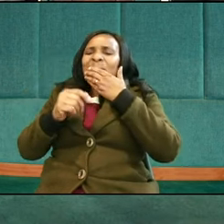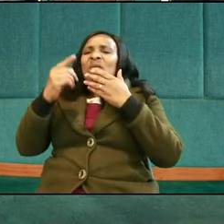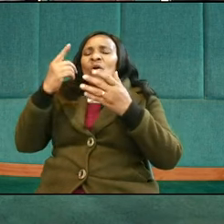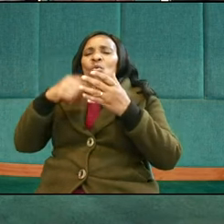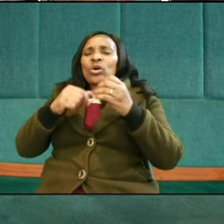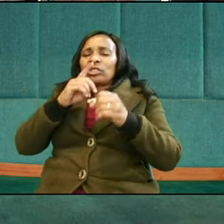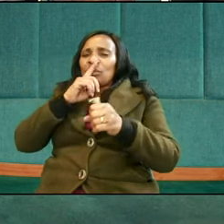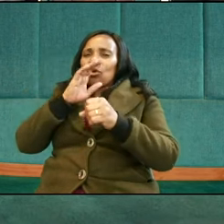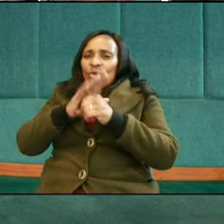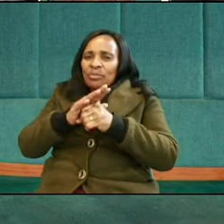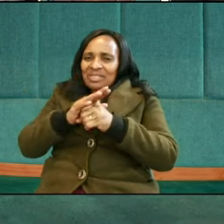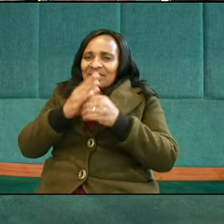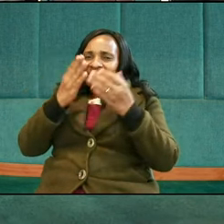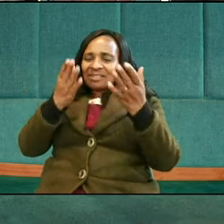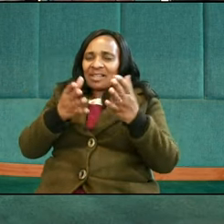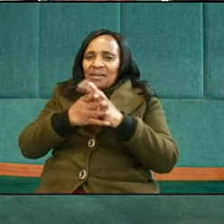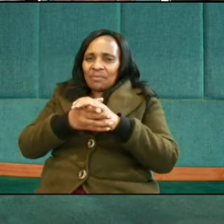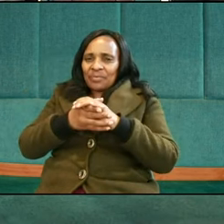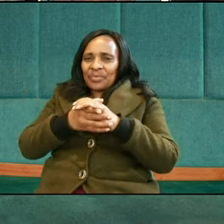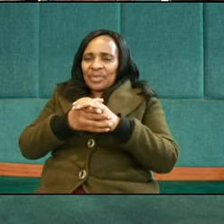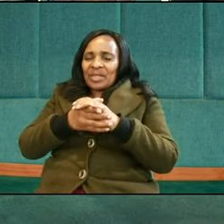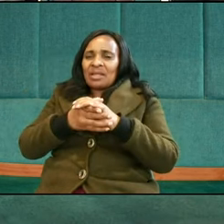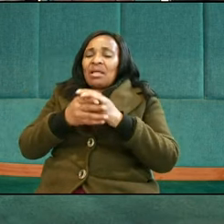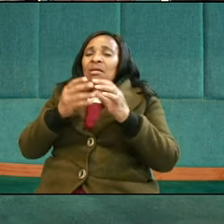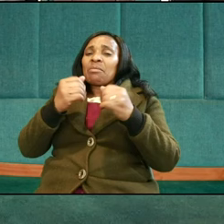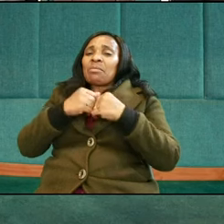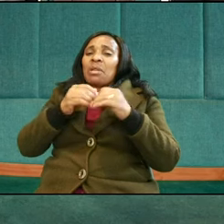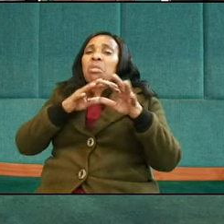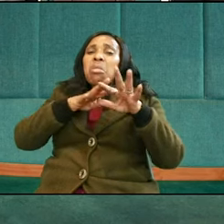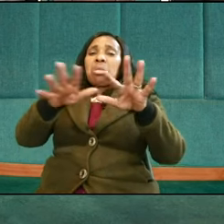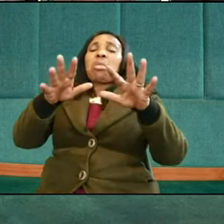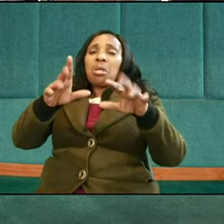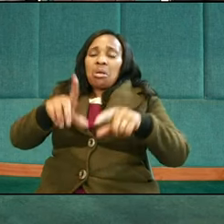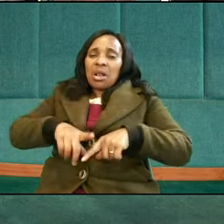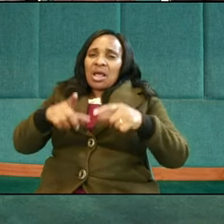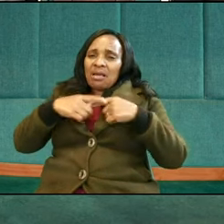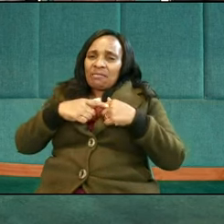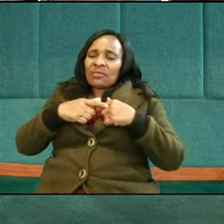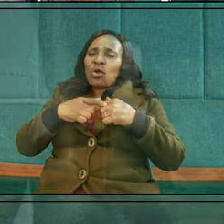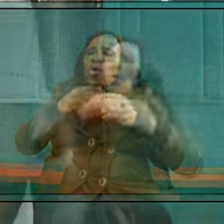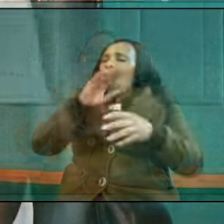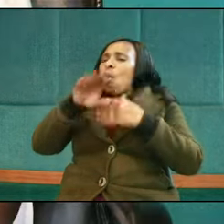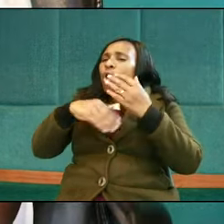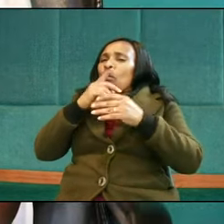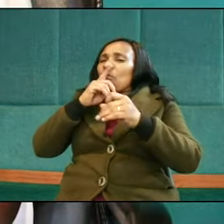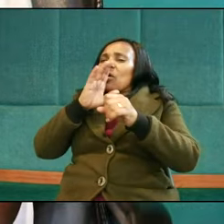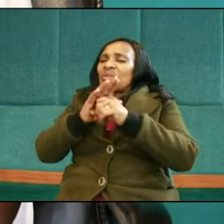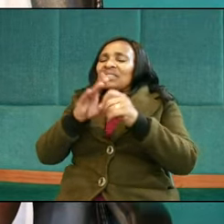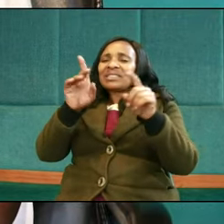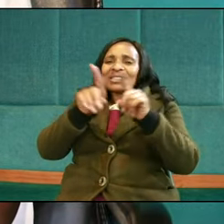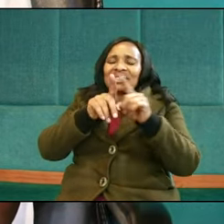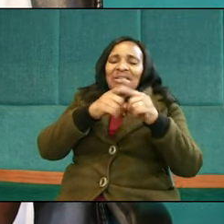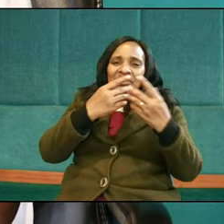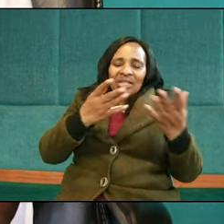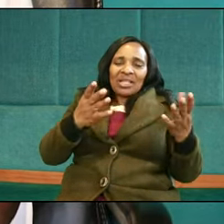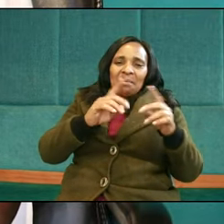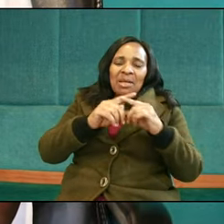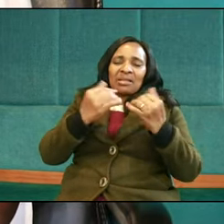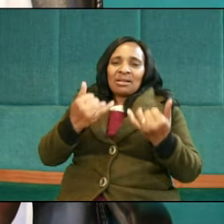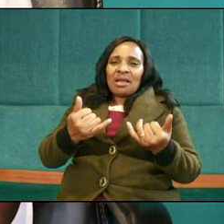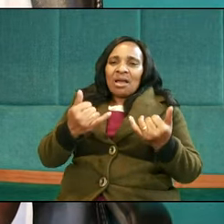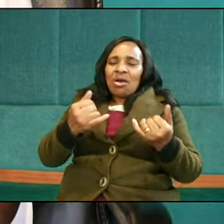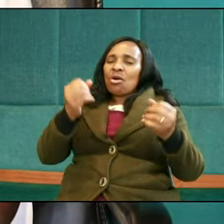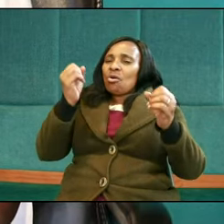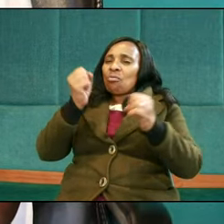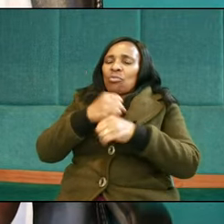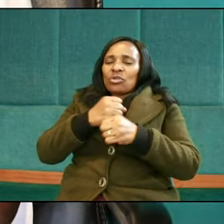What promise is there other than the crown of life? Mm. And you know, we are all promised the same thing, yet we